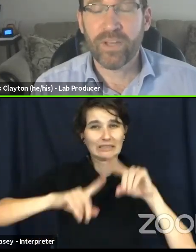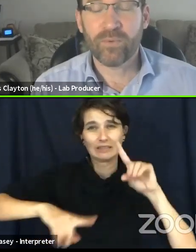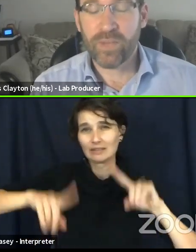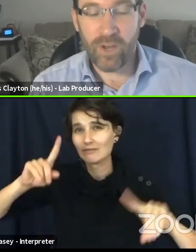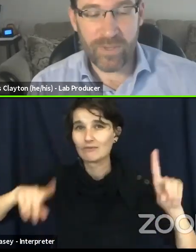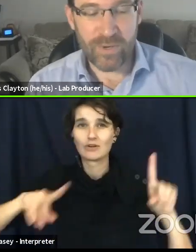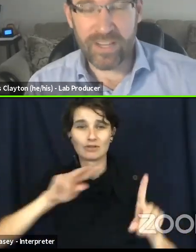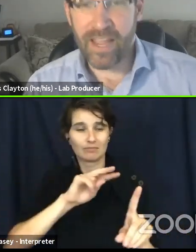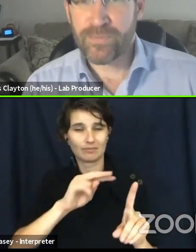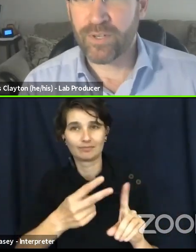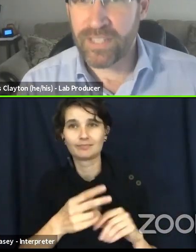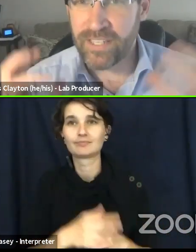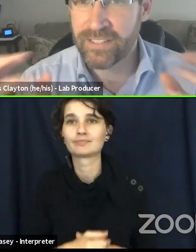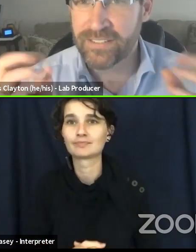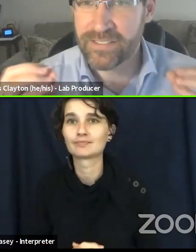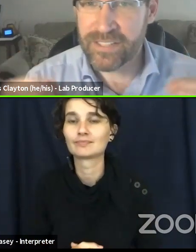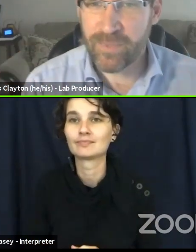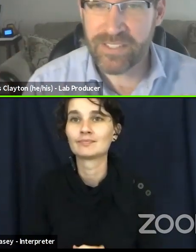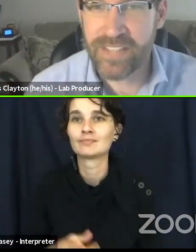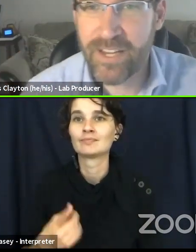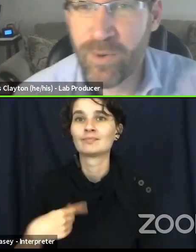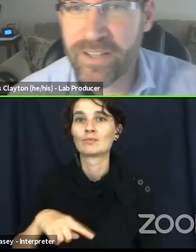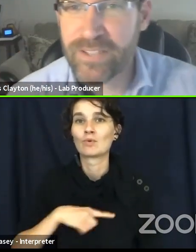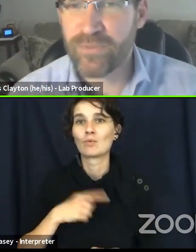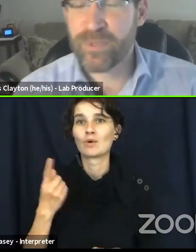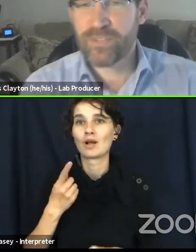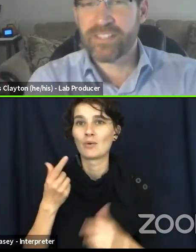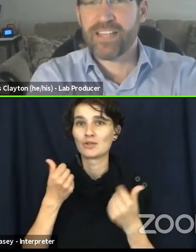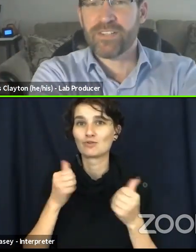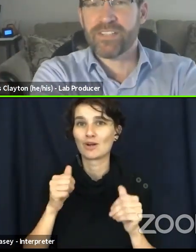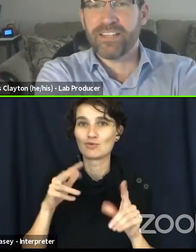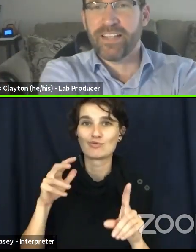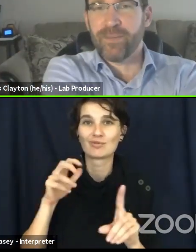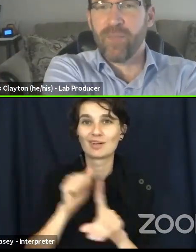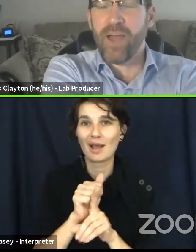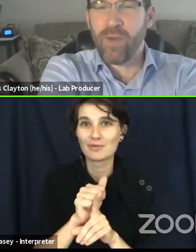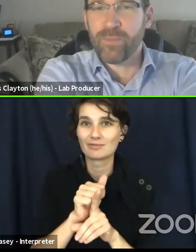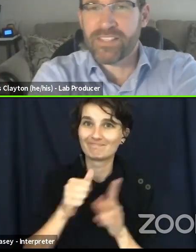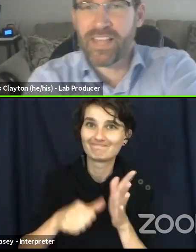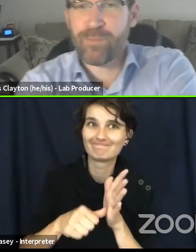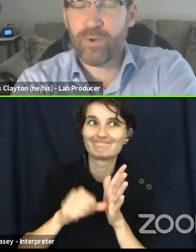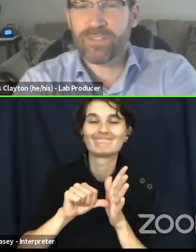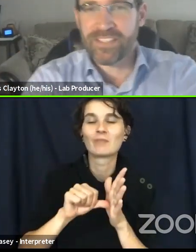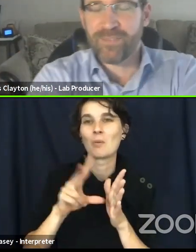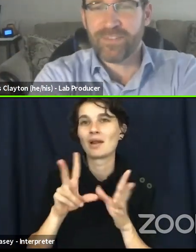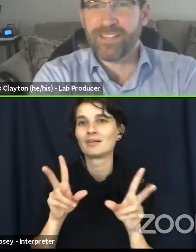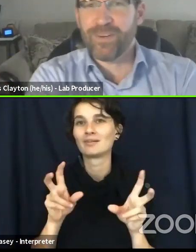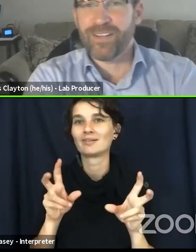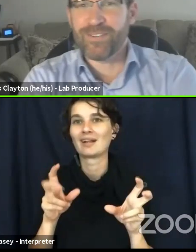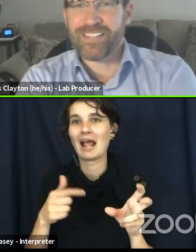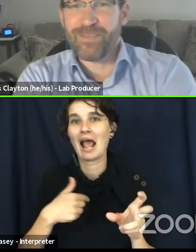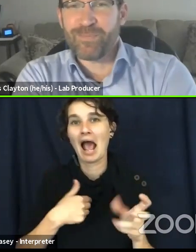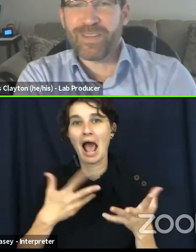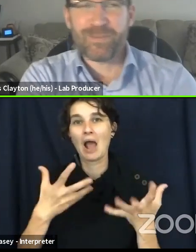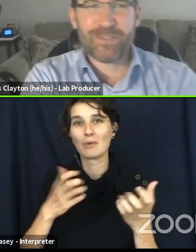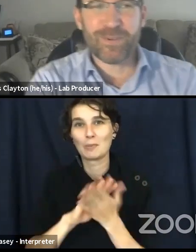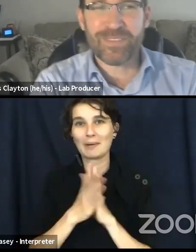great. We always try to capture key tidbits and takeaways from each of these sessions, and I Want to Be the Slime Mold is definitely one of